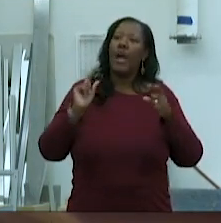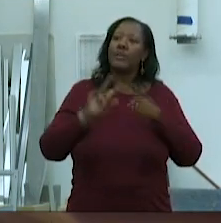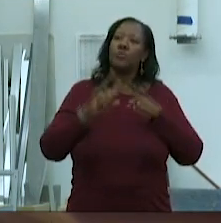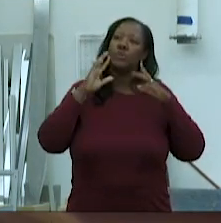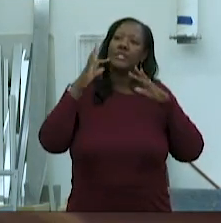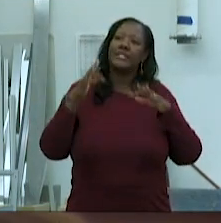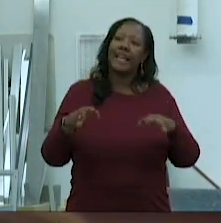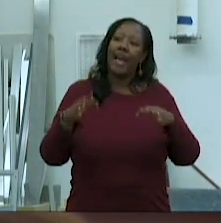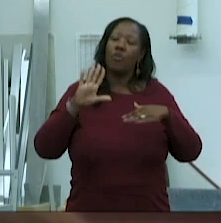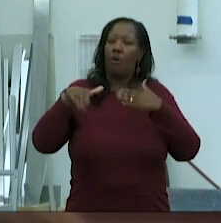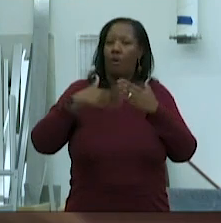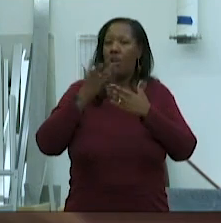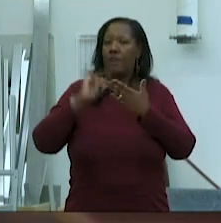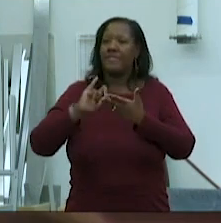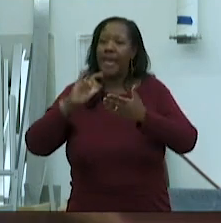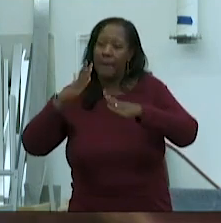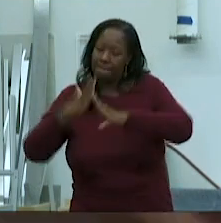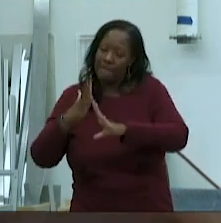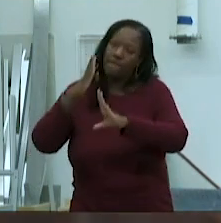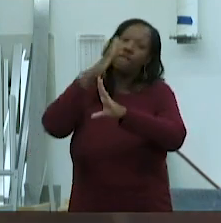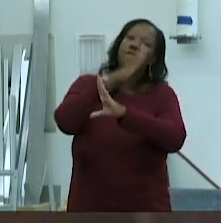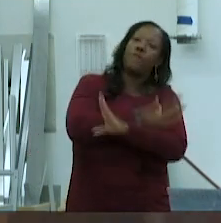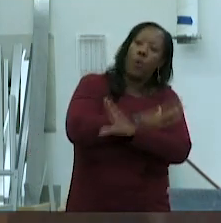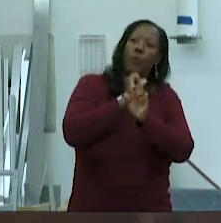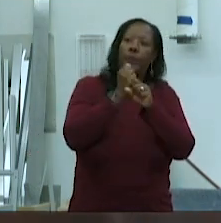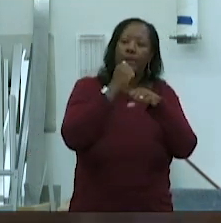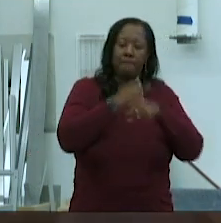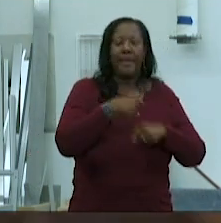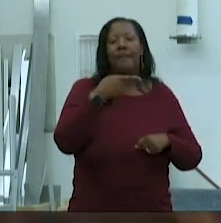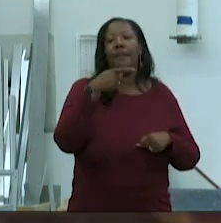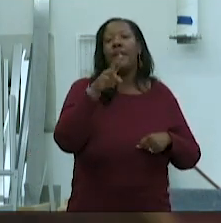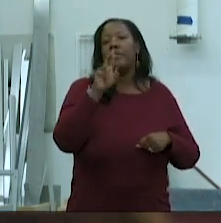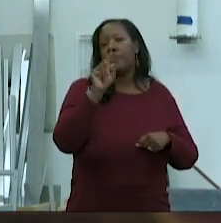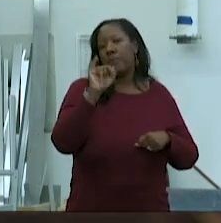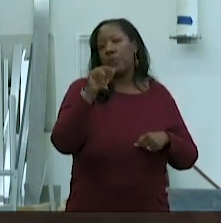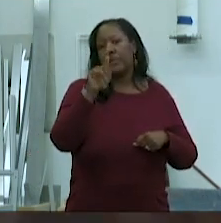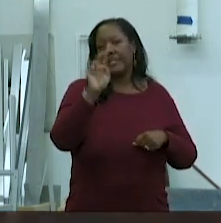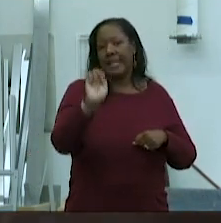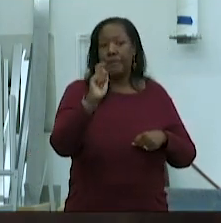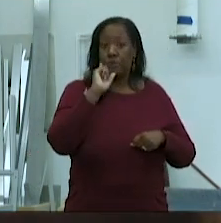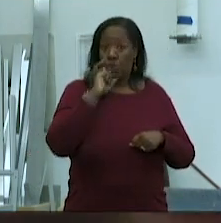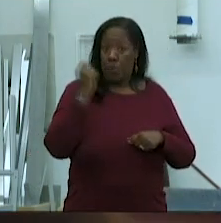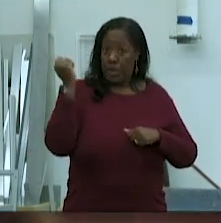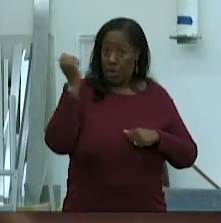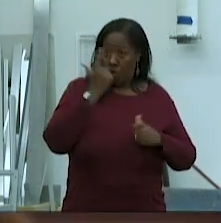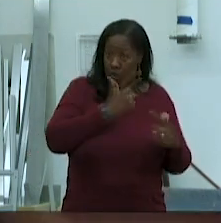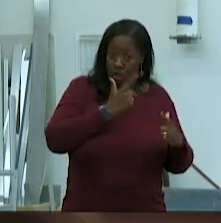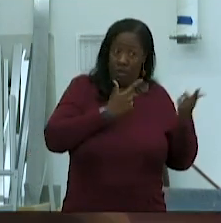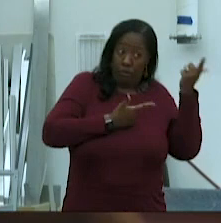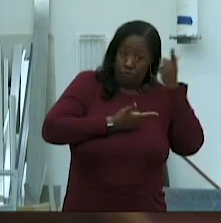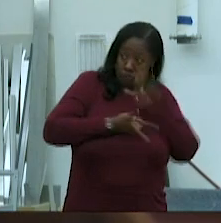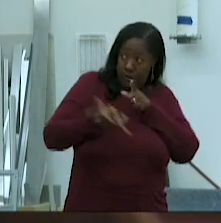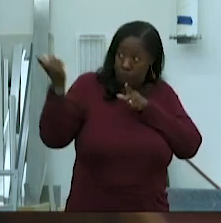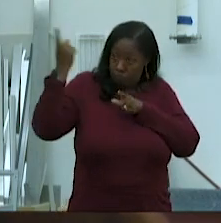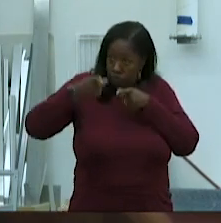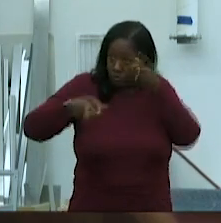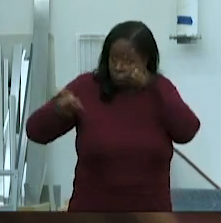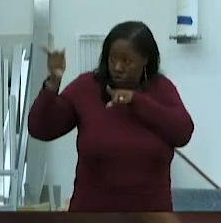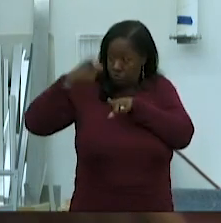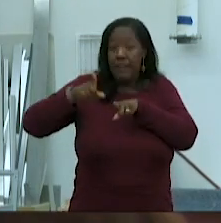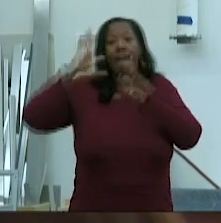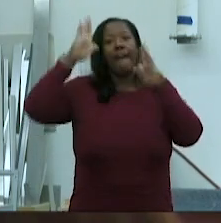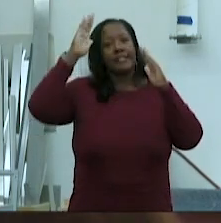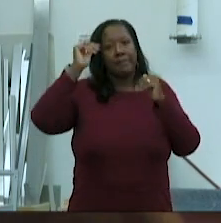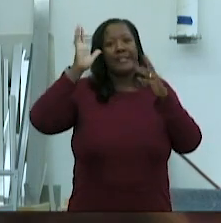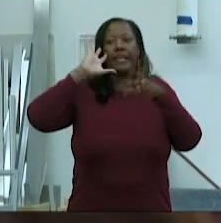decide that up front before the prototyping has even started, so that the client and we know, like we're all on the same page, we have the same expectations that